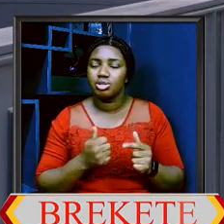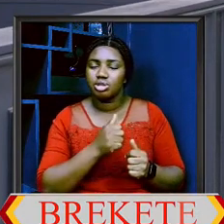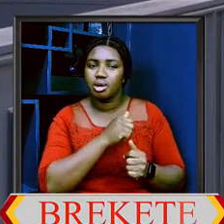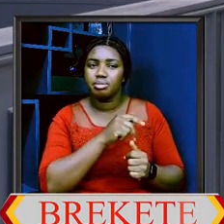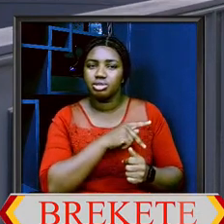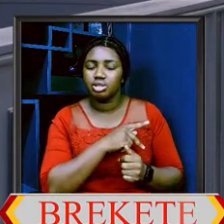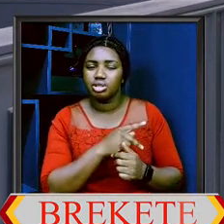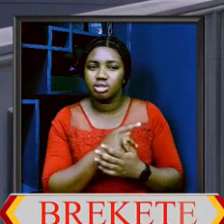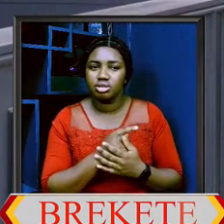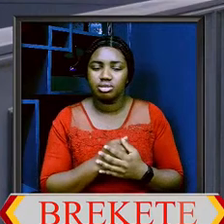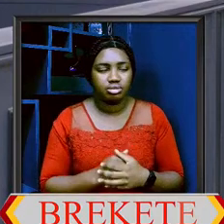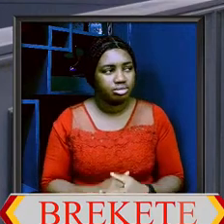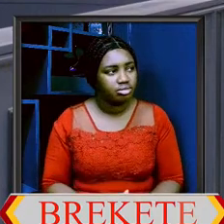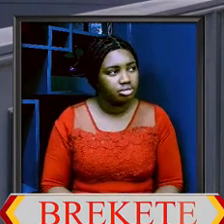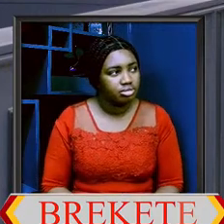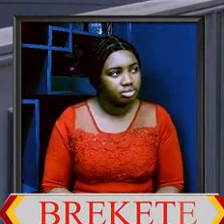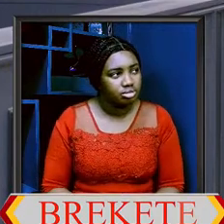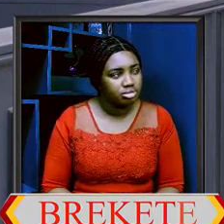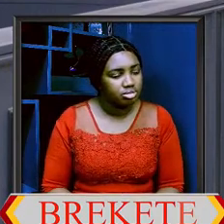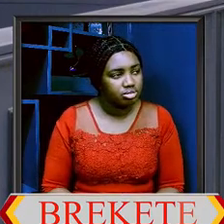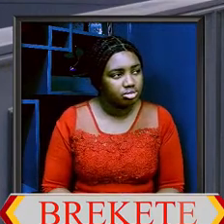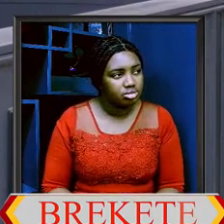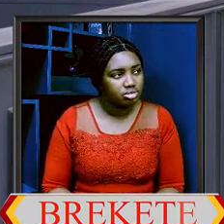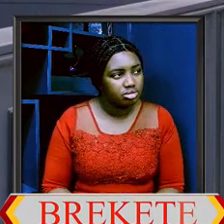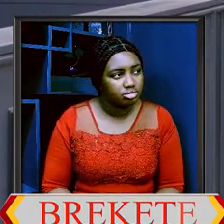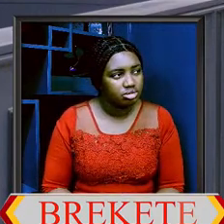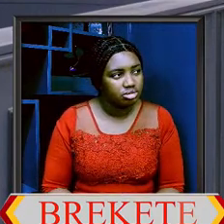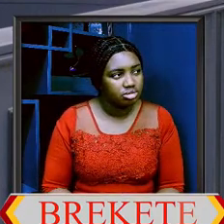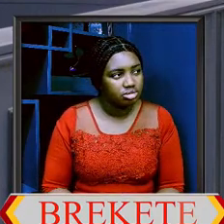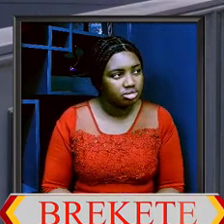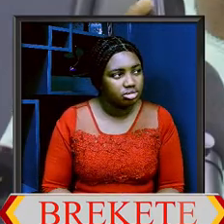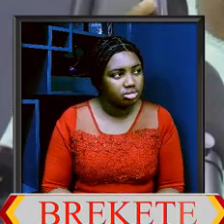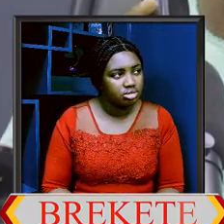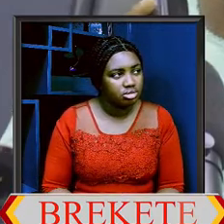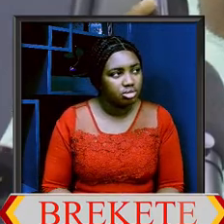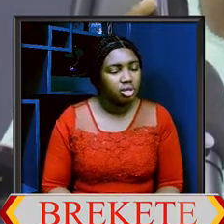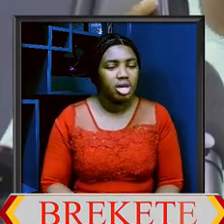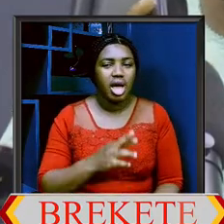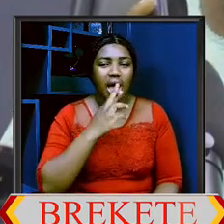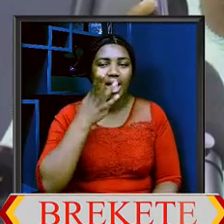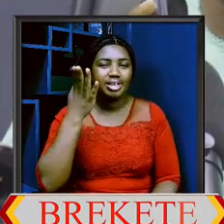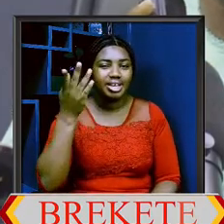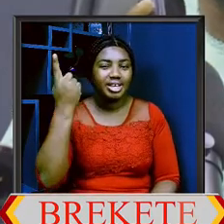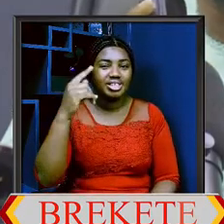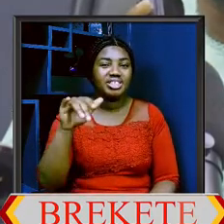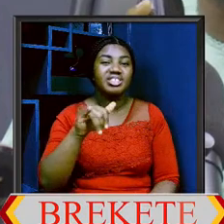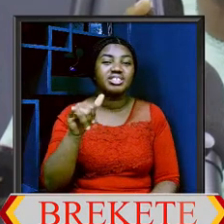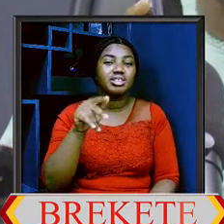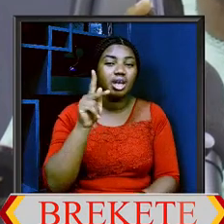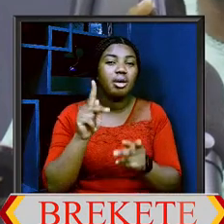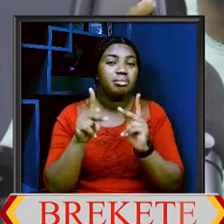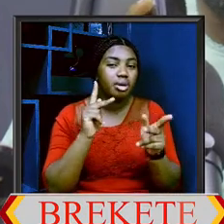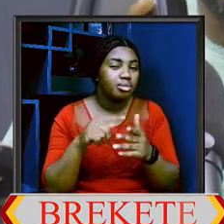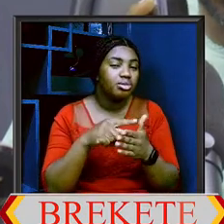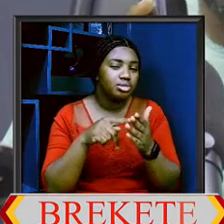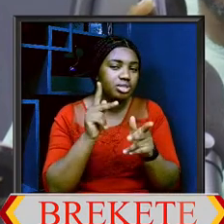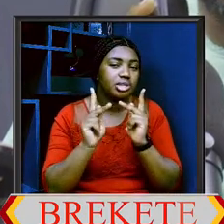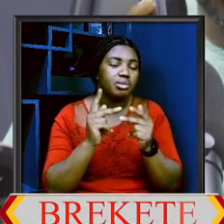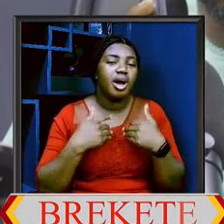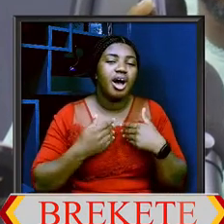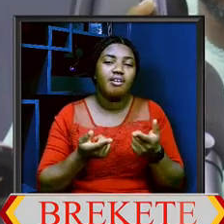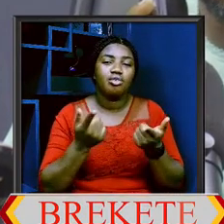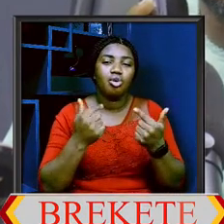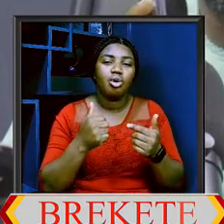much ISS has come before people I remember the same them the same